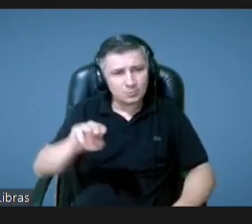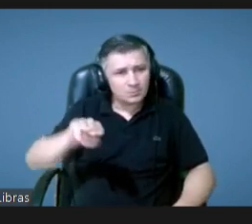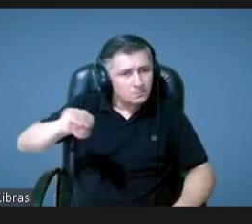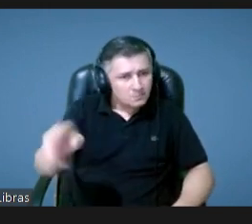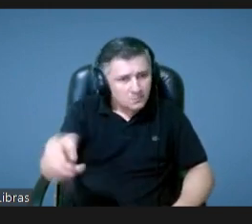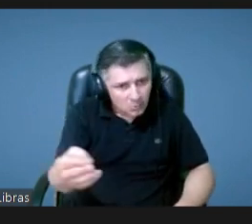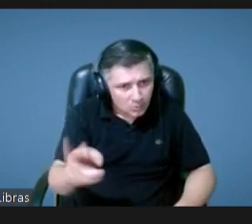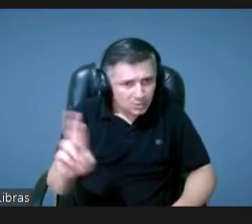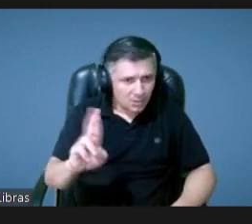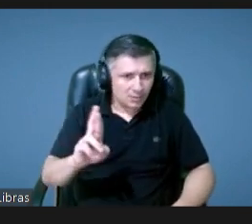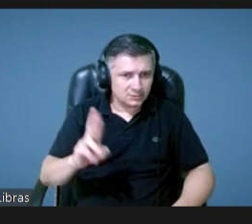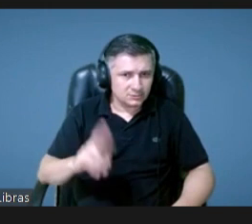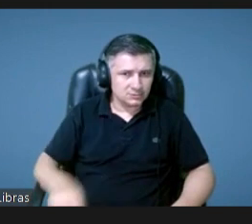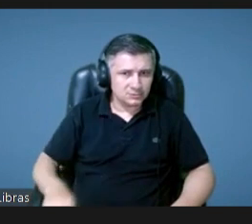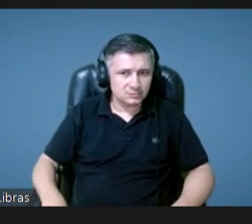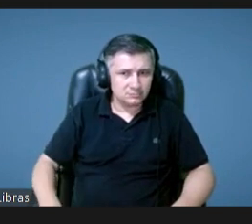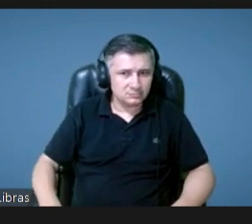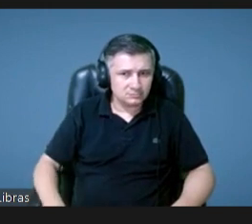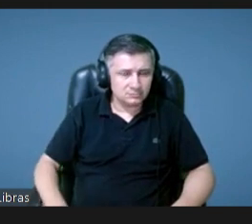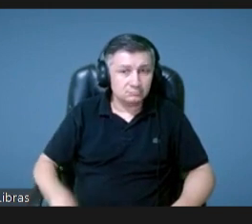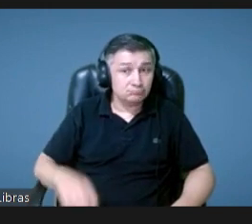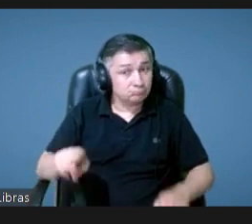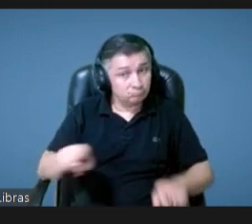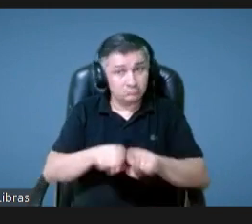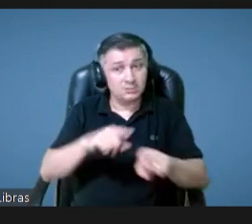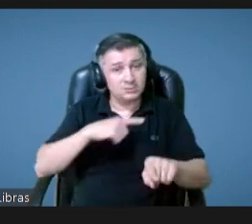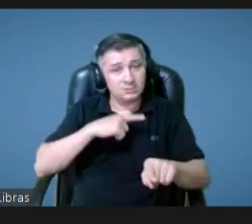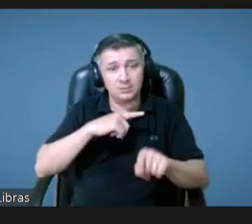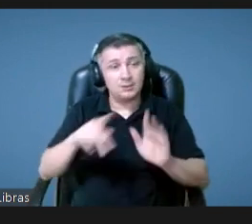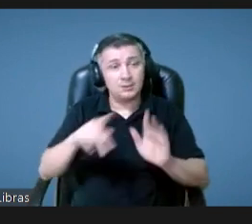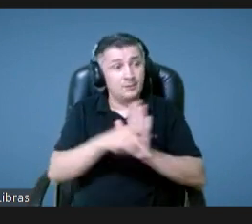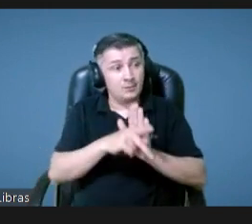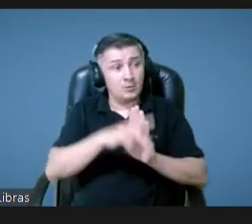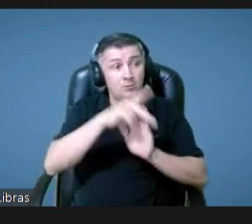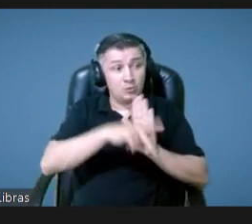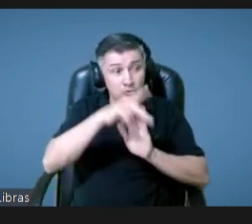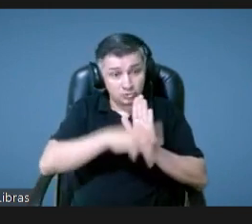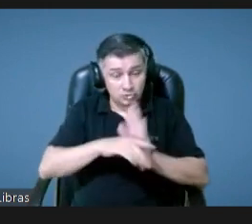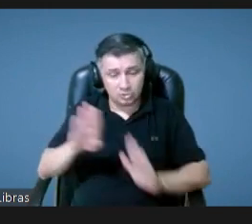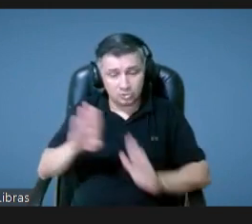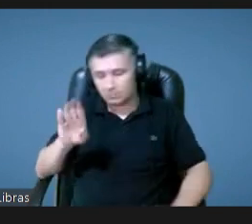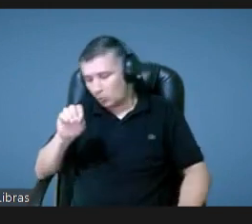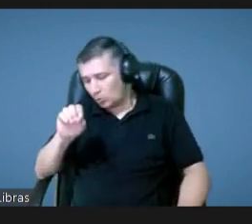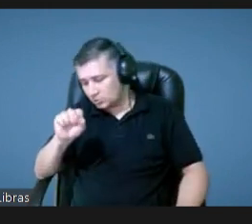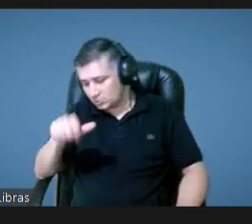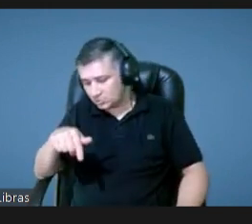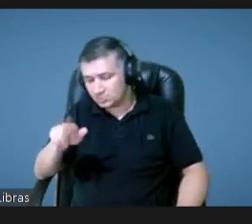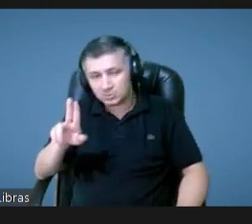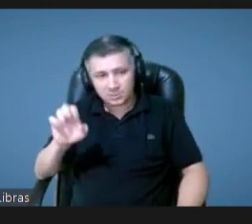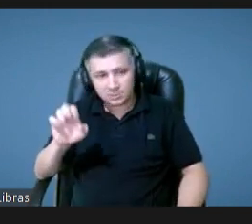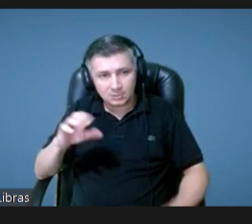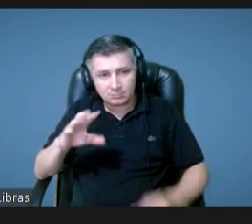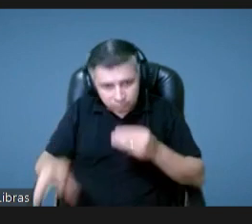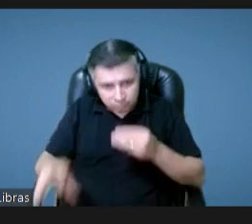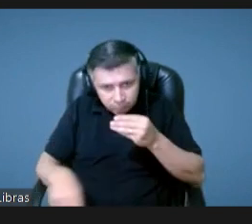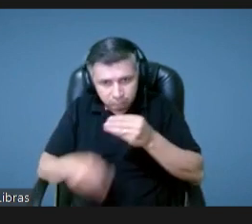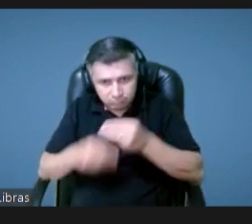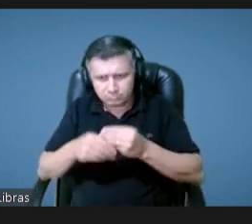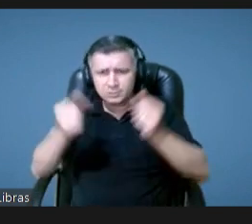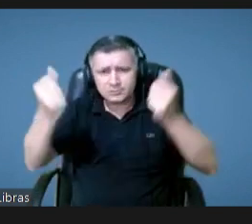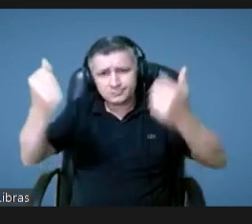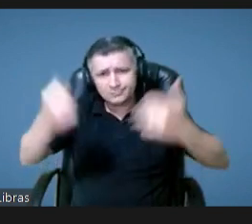be generating 52, 55 million reais. And then we have the Bosque